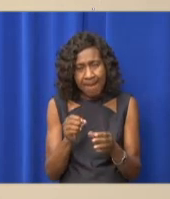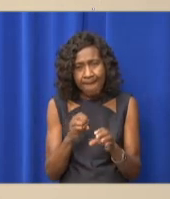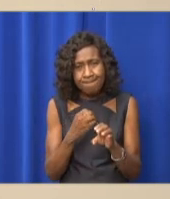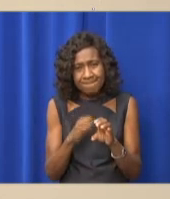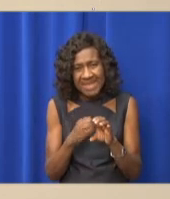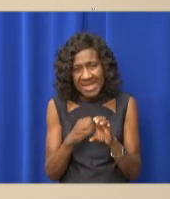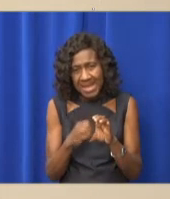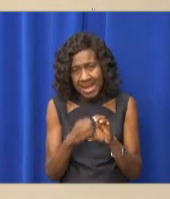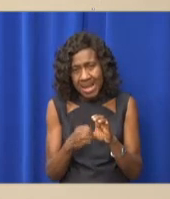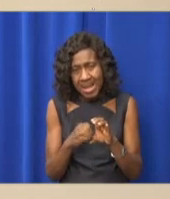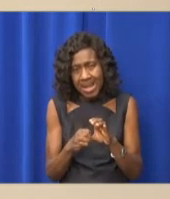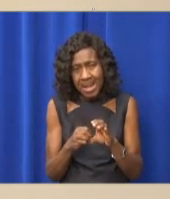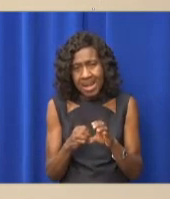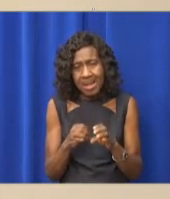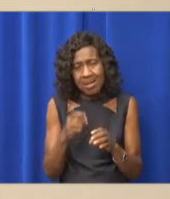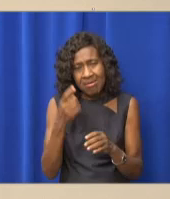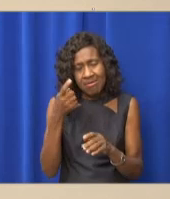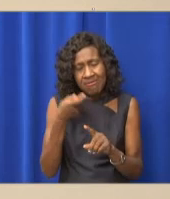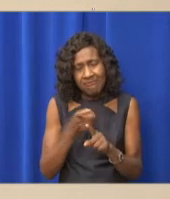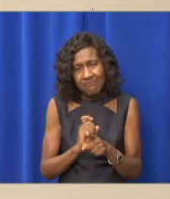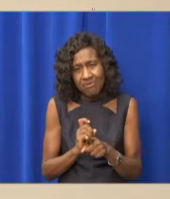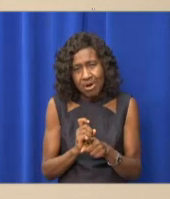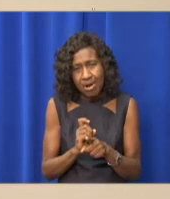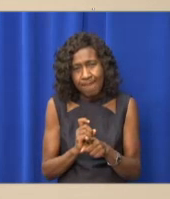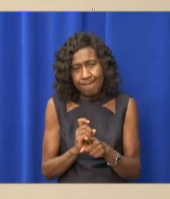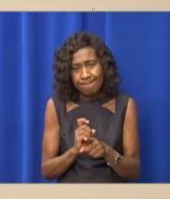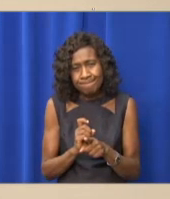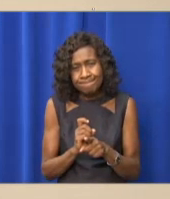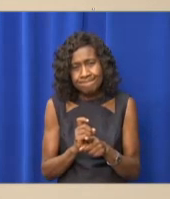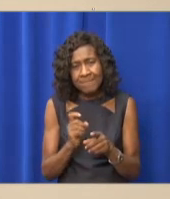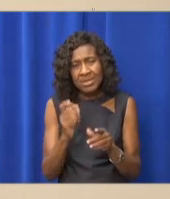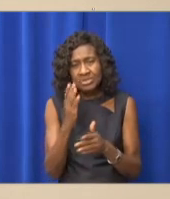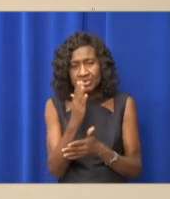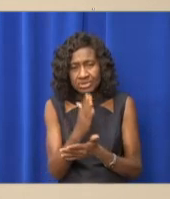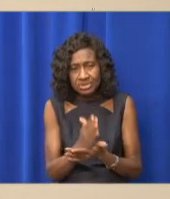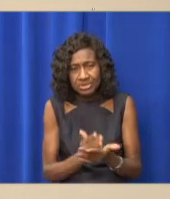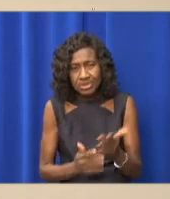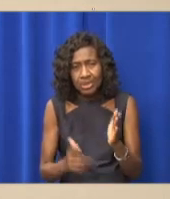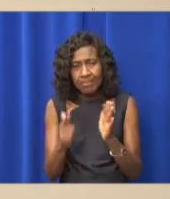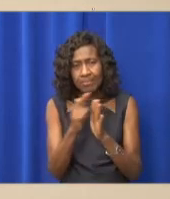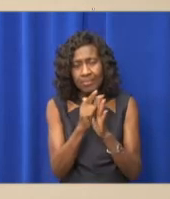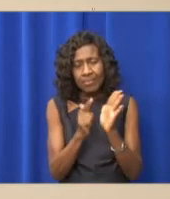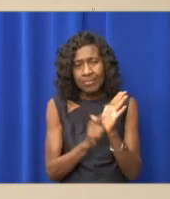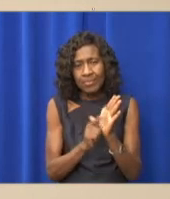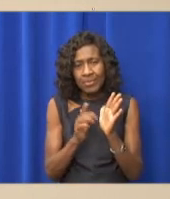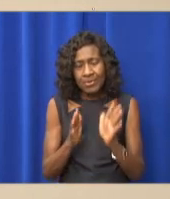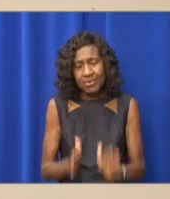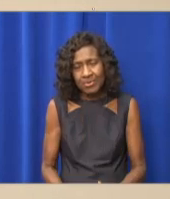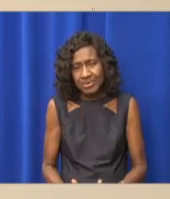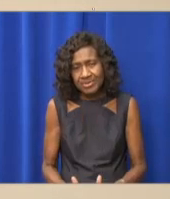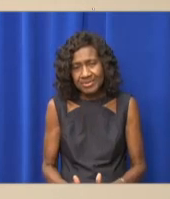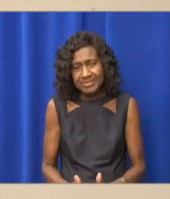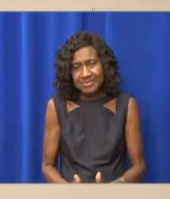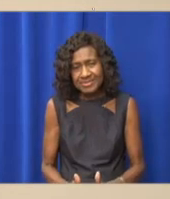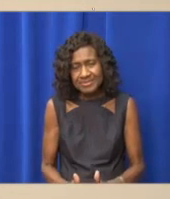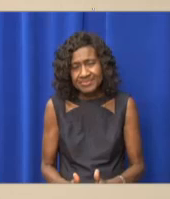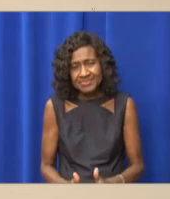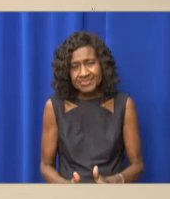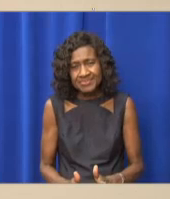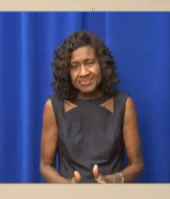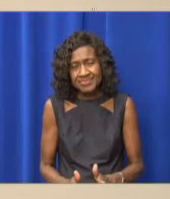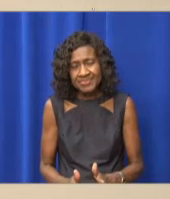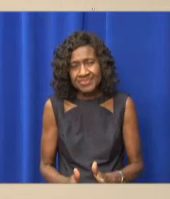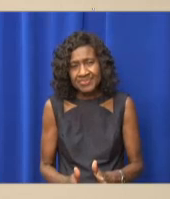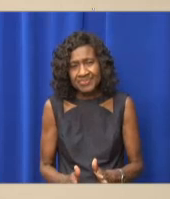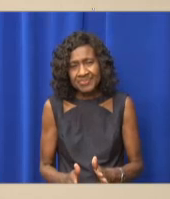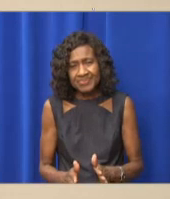people, particularly from some attorneys who tend to be a bit more threatening in their tone when they write